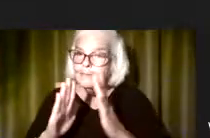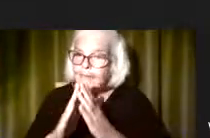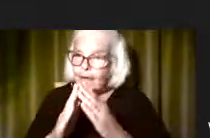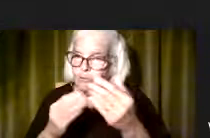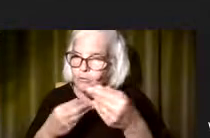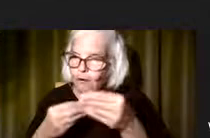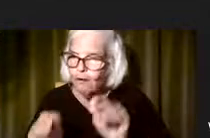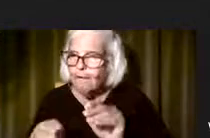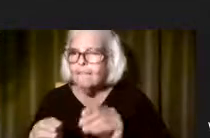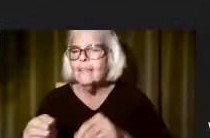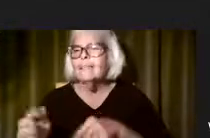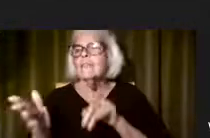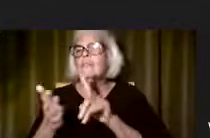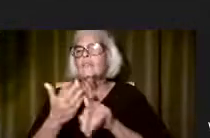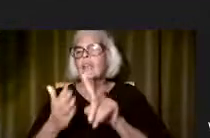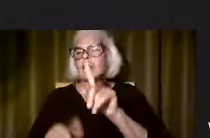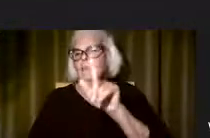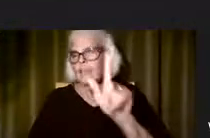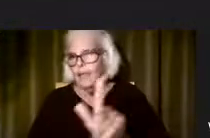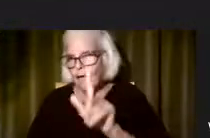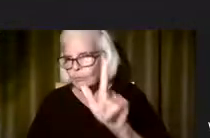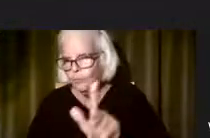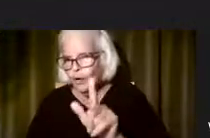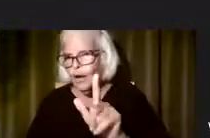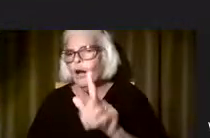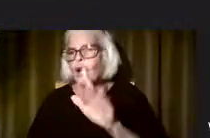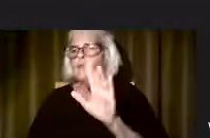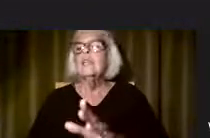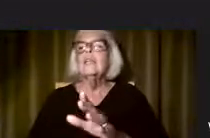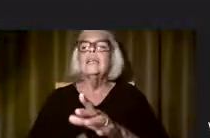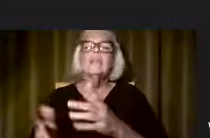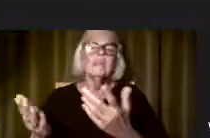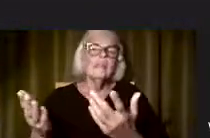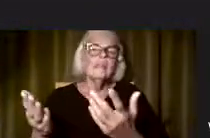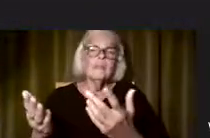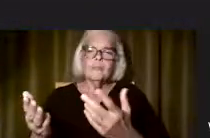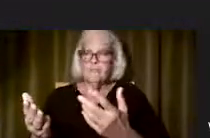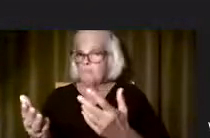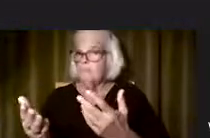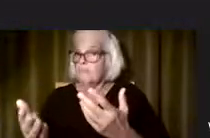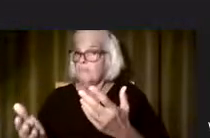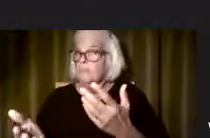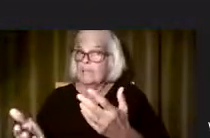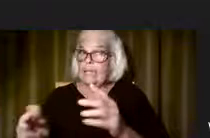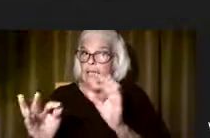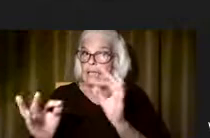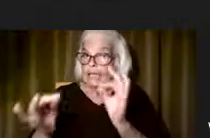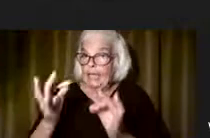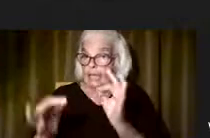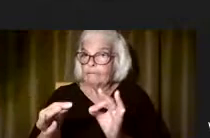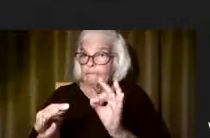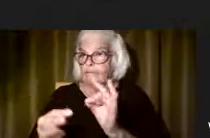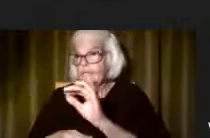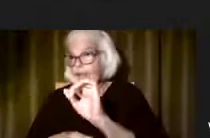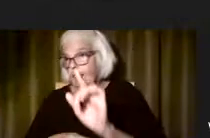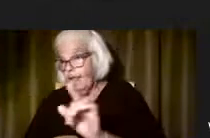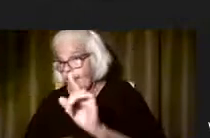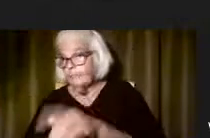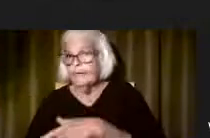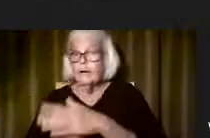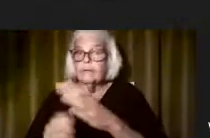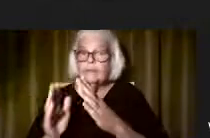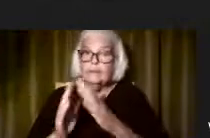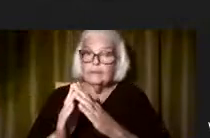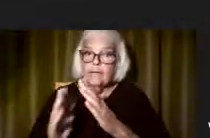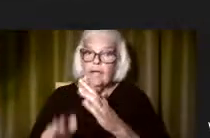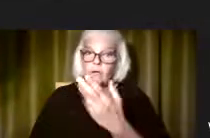at least the one-time distribution of tests and are going to be a community resource if we're coming up with maybe a communications plan